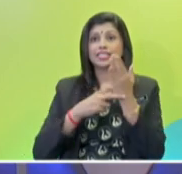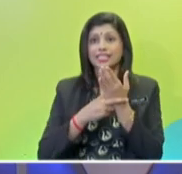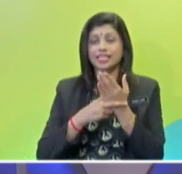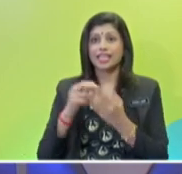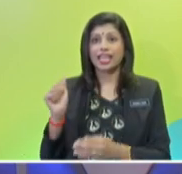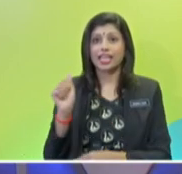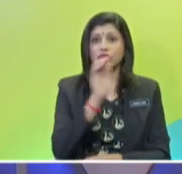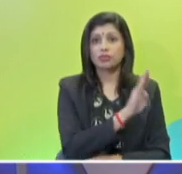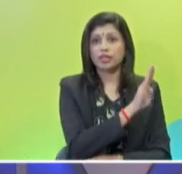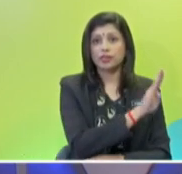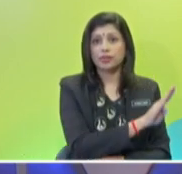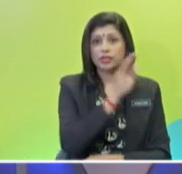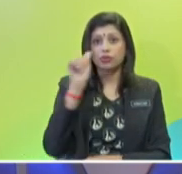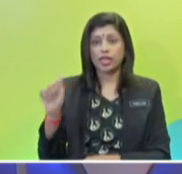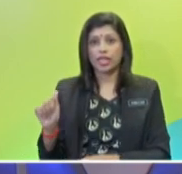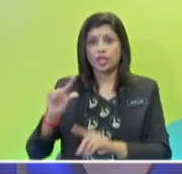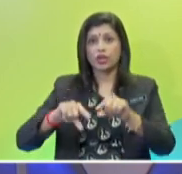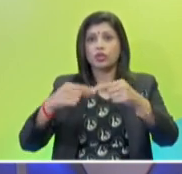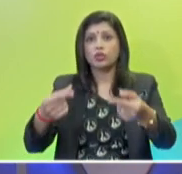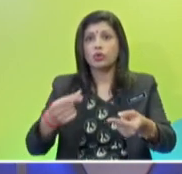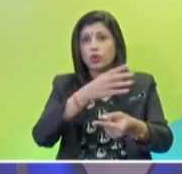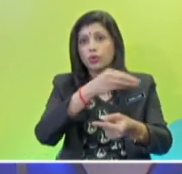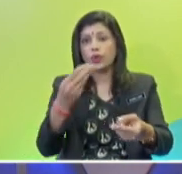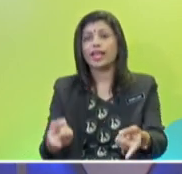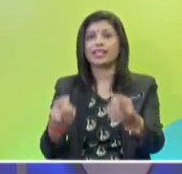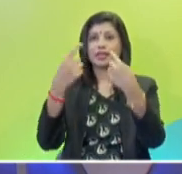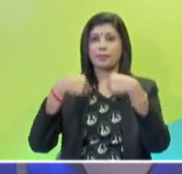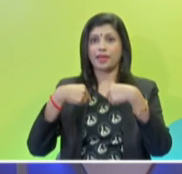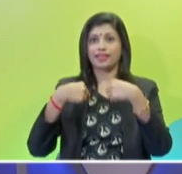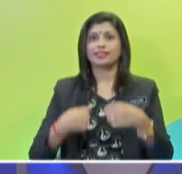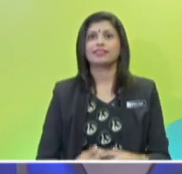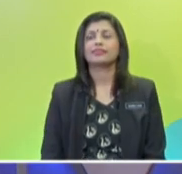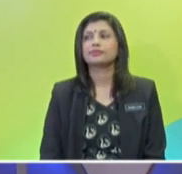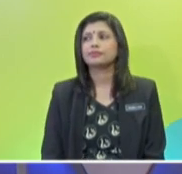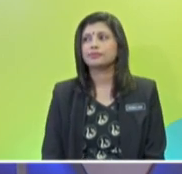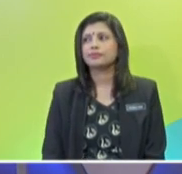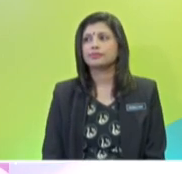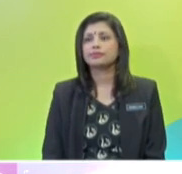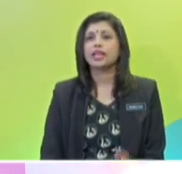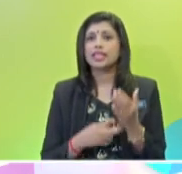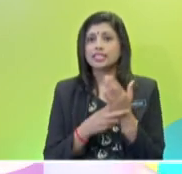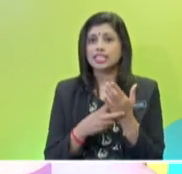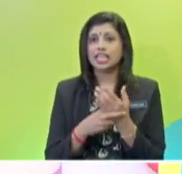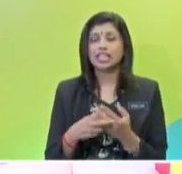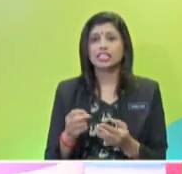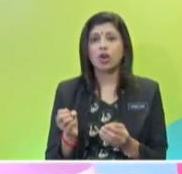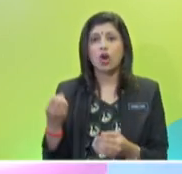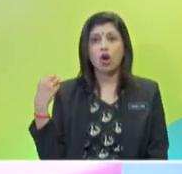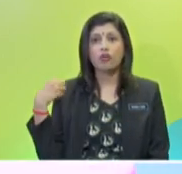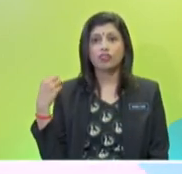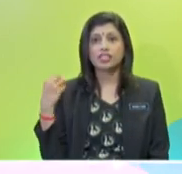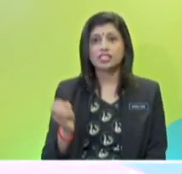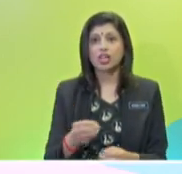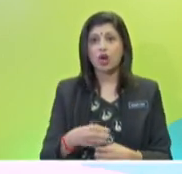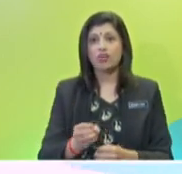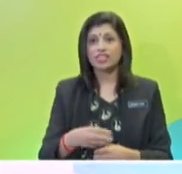to destination B, and from destination B, you return to destination A. Okay. Okay, the next one is ticket office. Ticket office